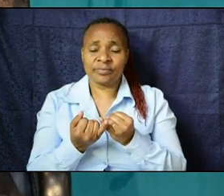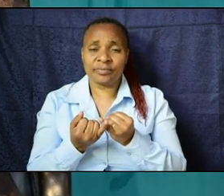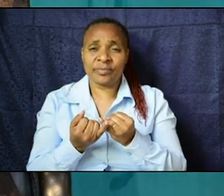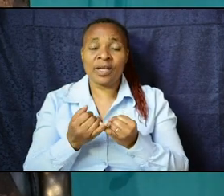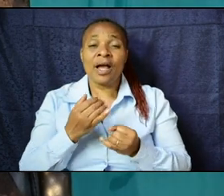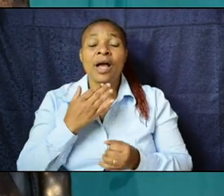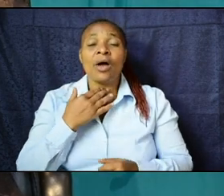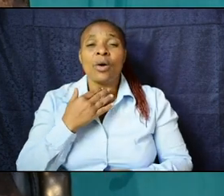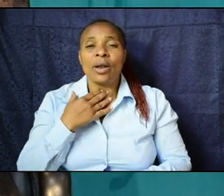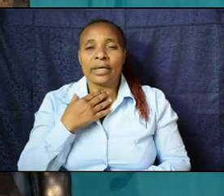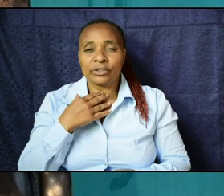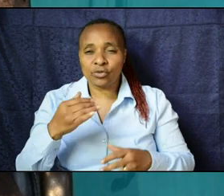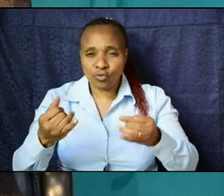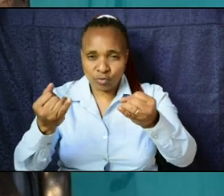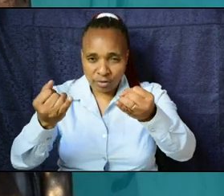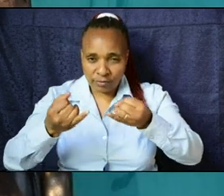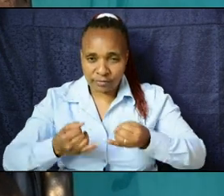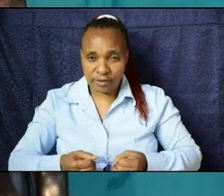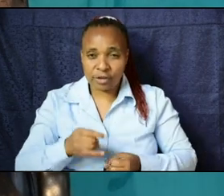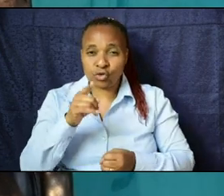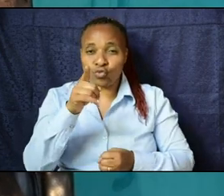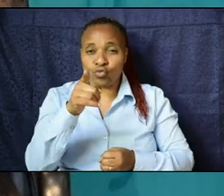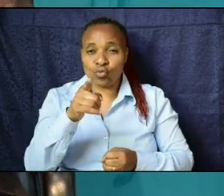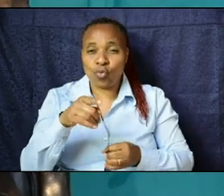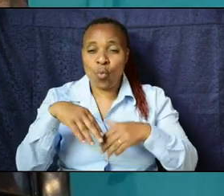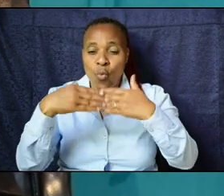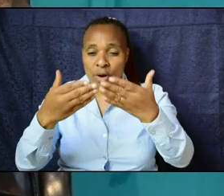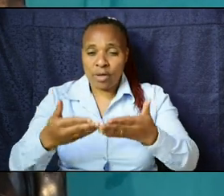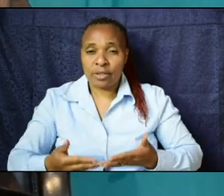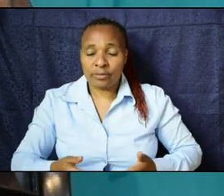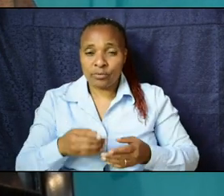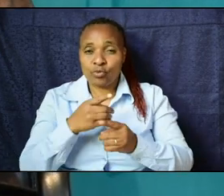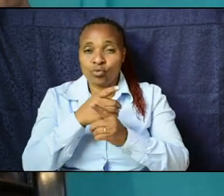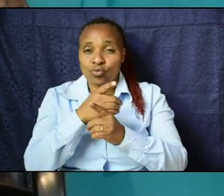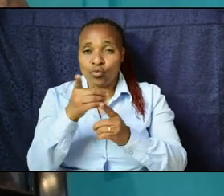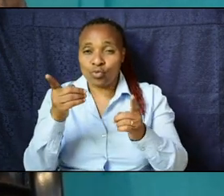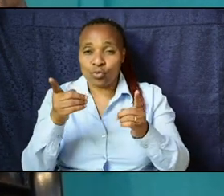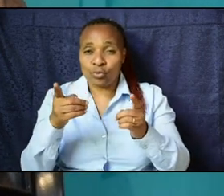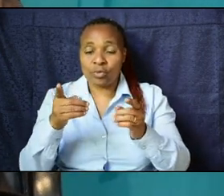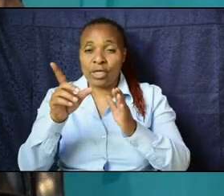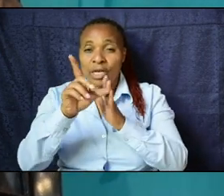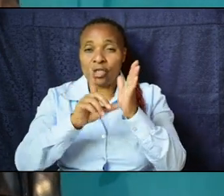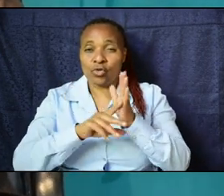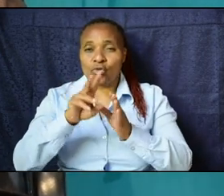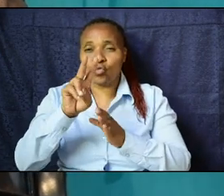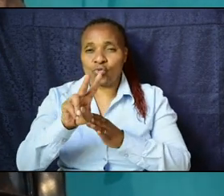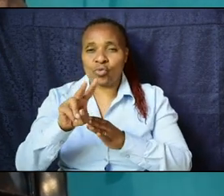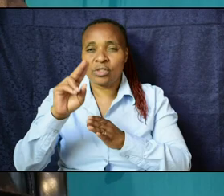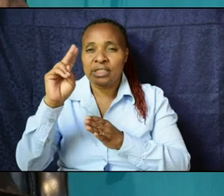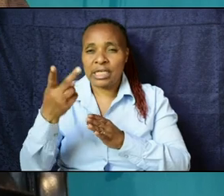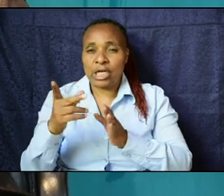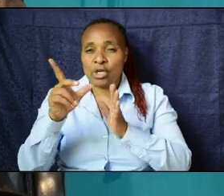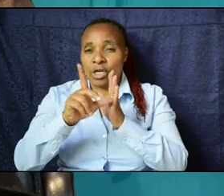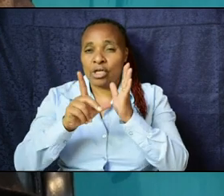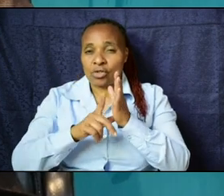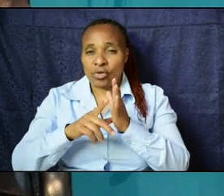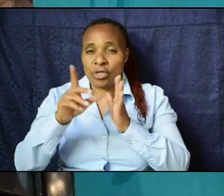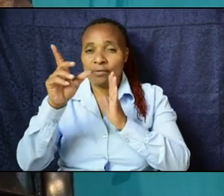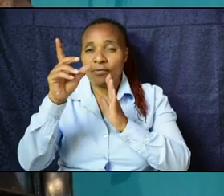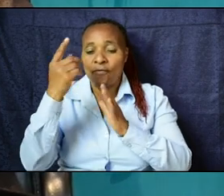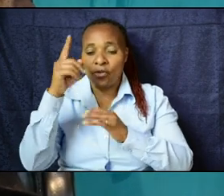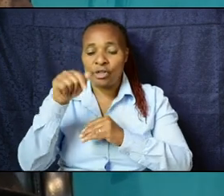We'd like to invite you, or rather to welcome you, on this lesson two, second lesson for this